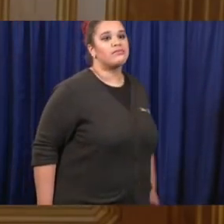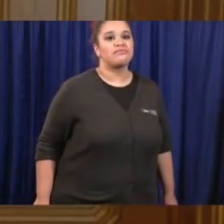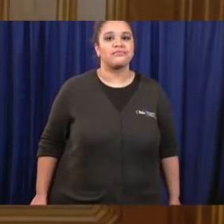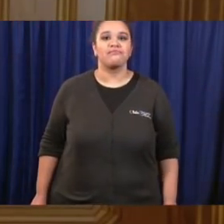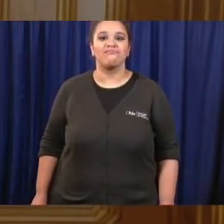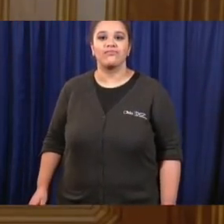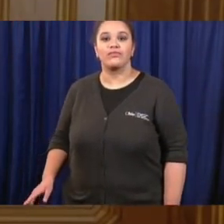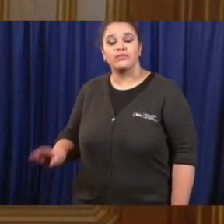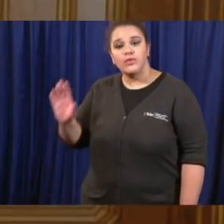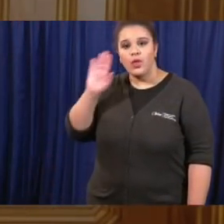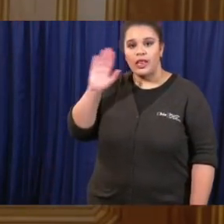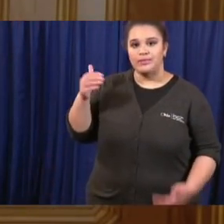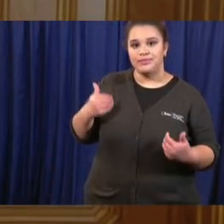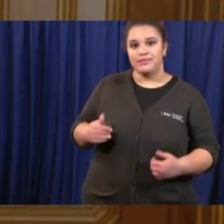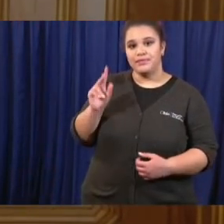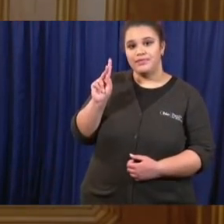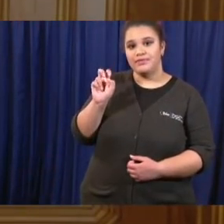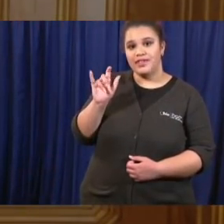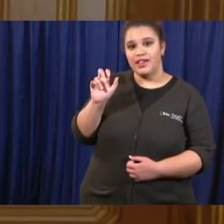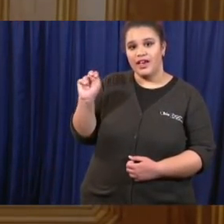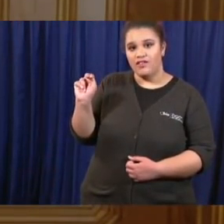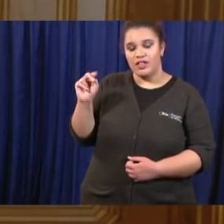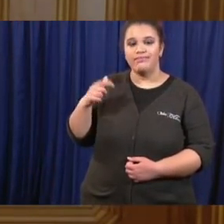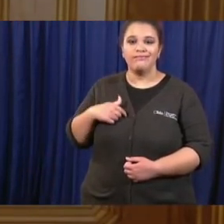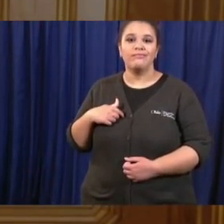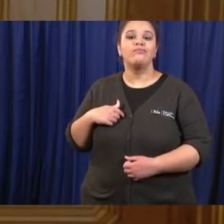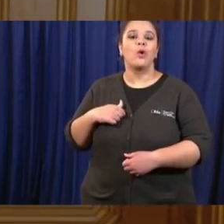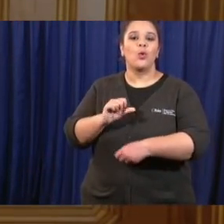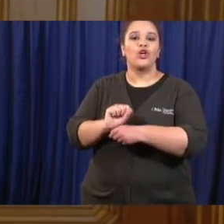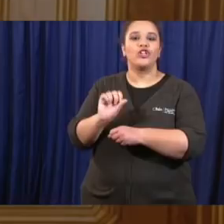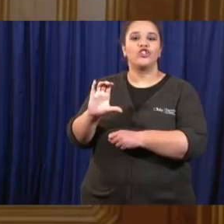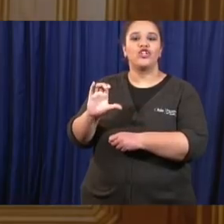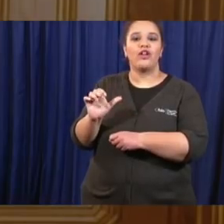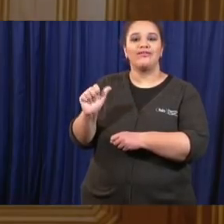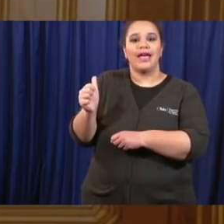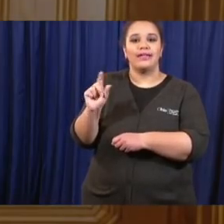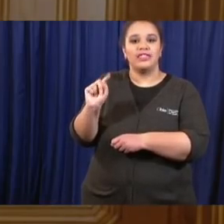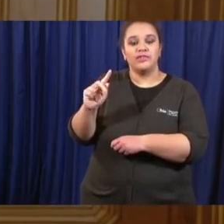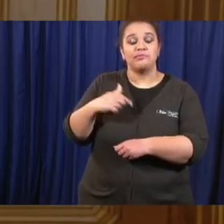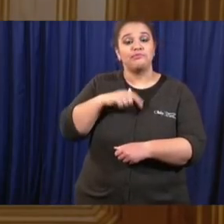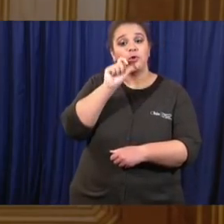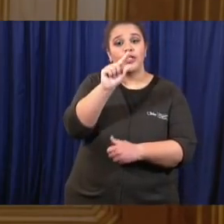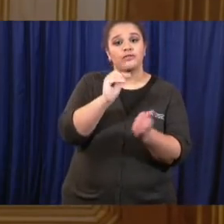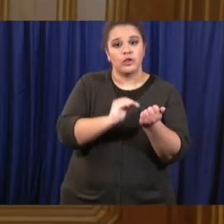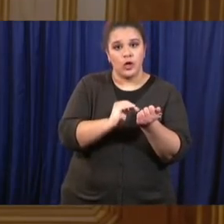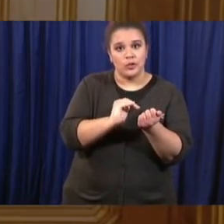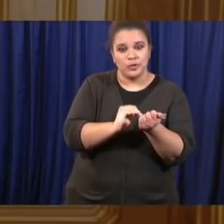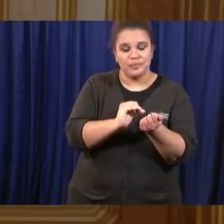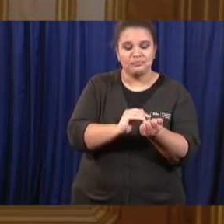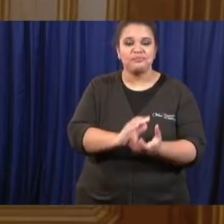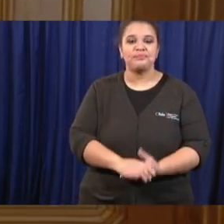Kevin Landers, WBNS 10 TV, Columbus. My question is for Dr. Acton